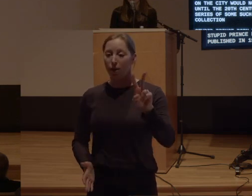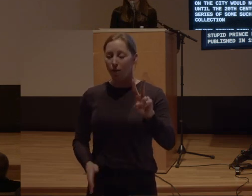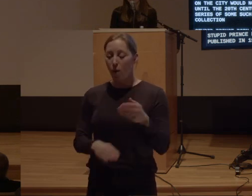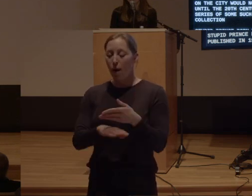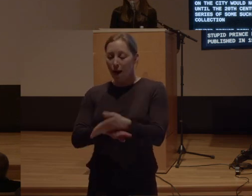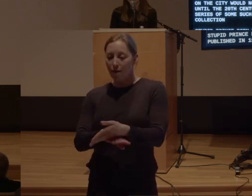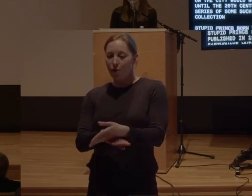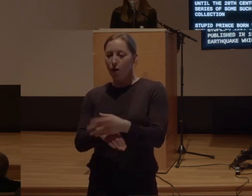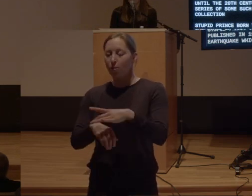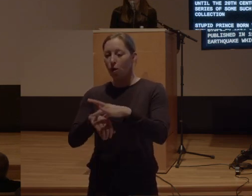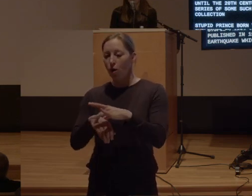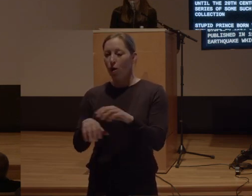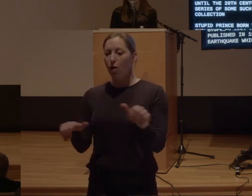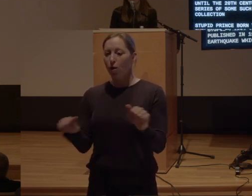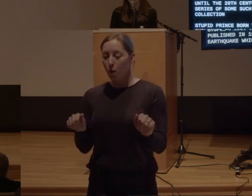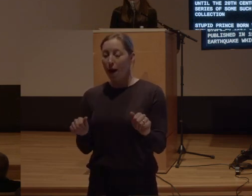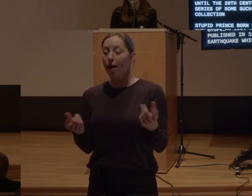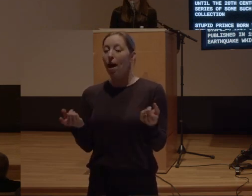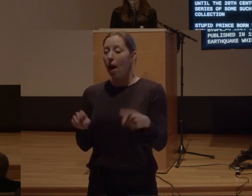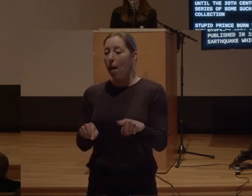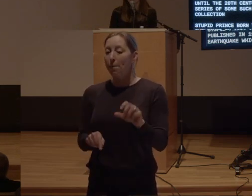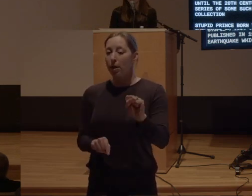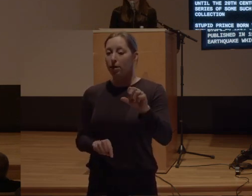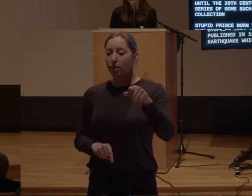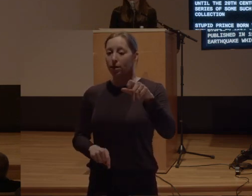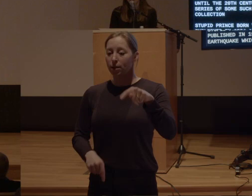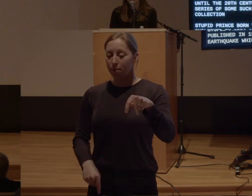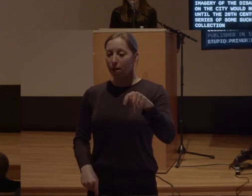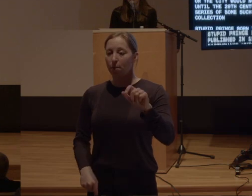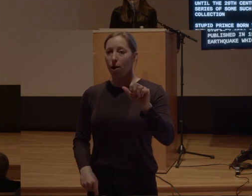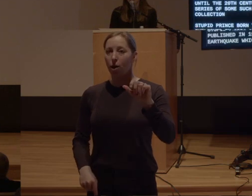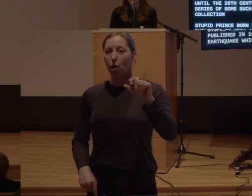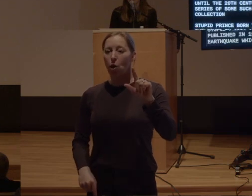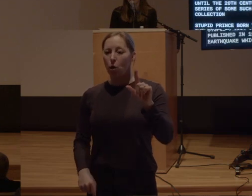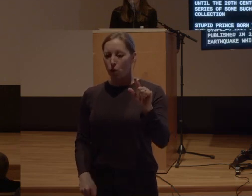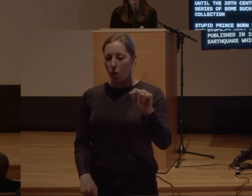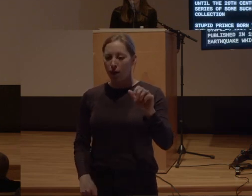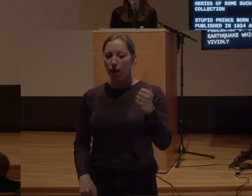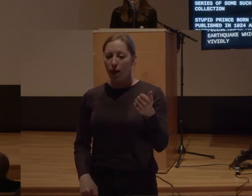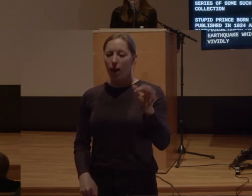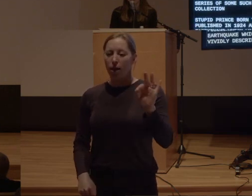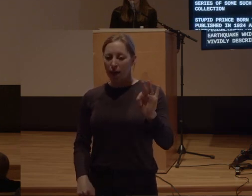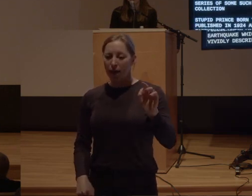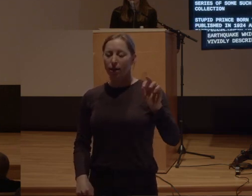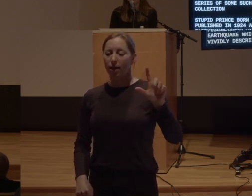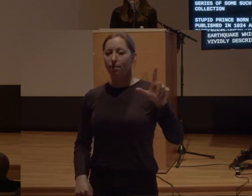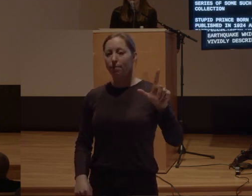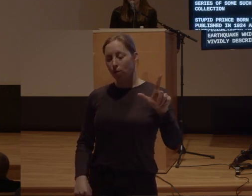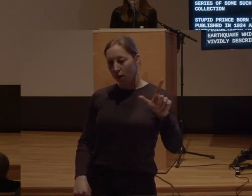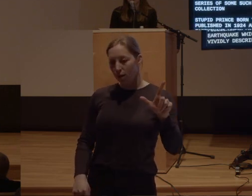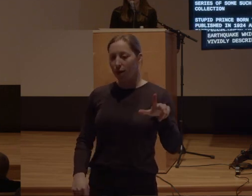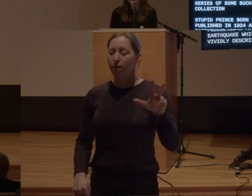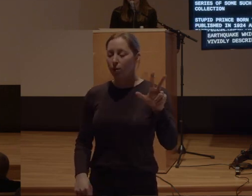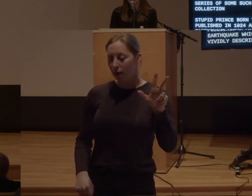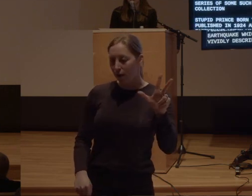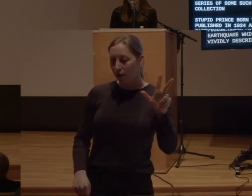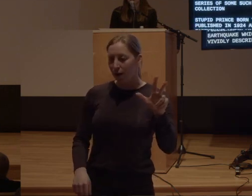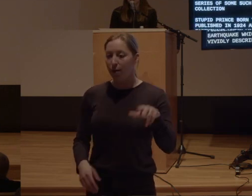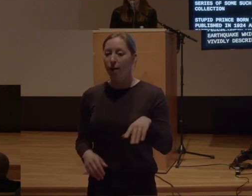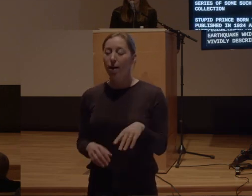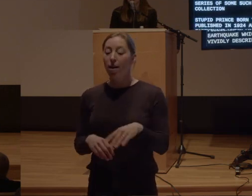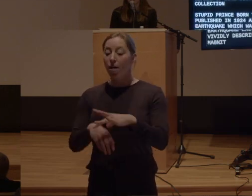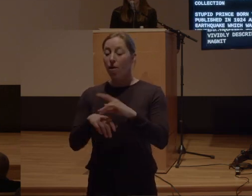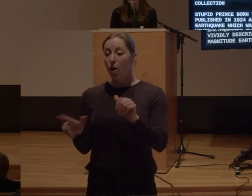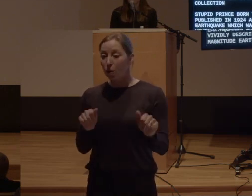earthquake, which was in September 1923. They vividly describe the damage wrought by the 7.9